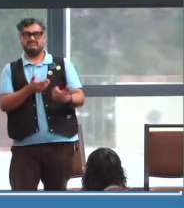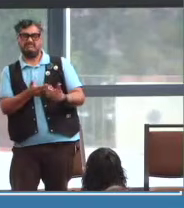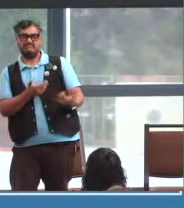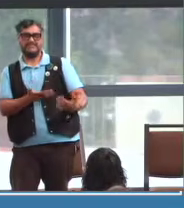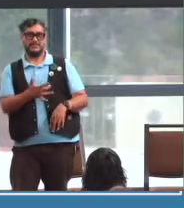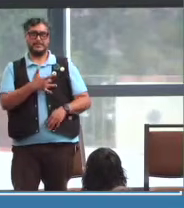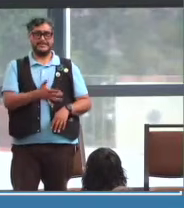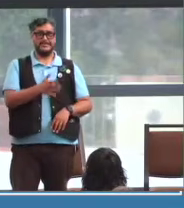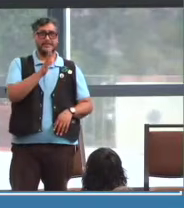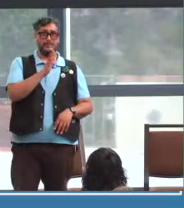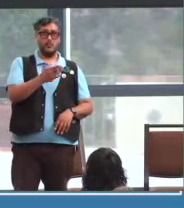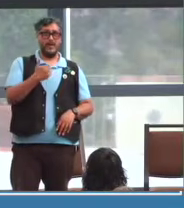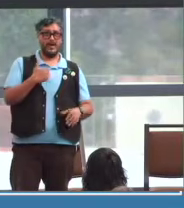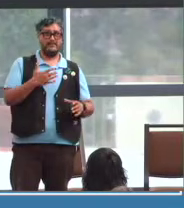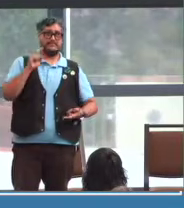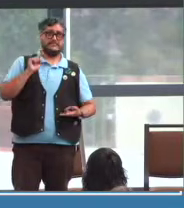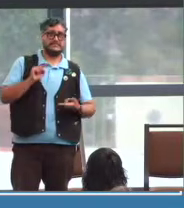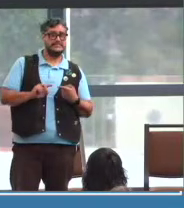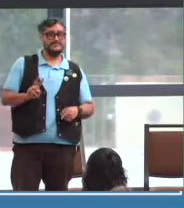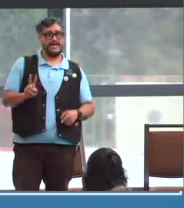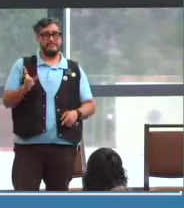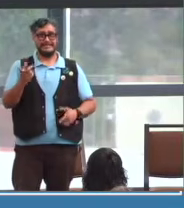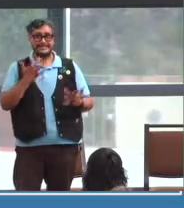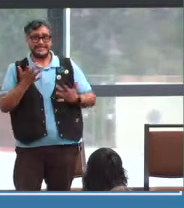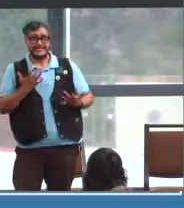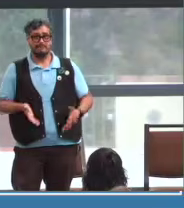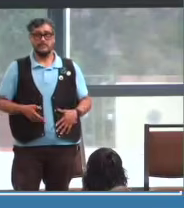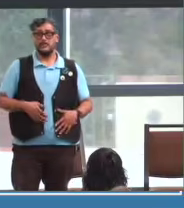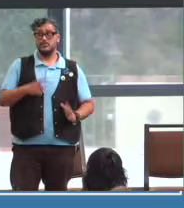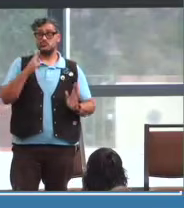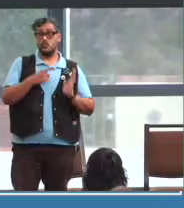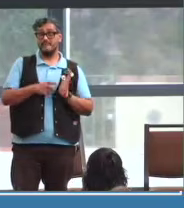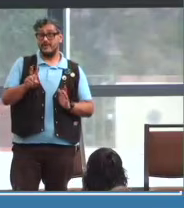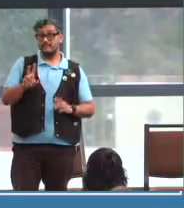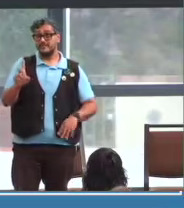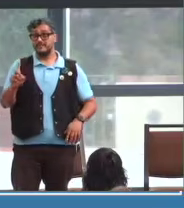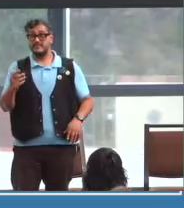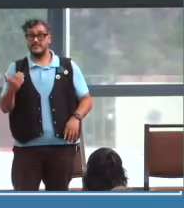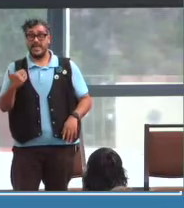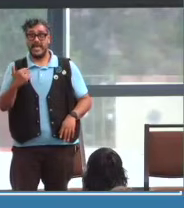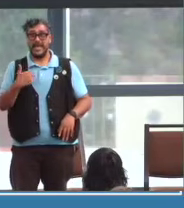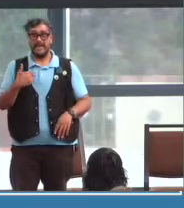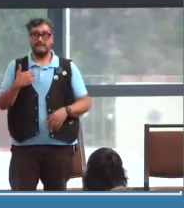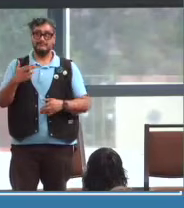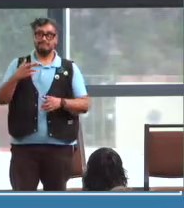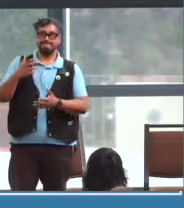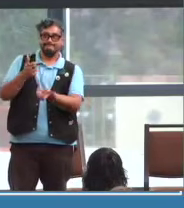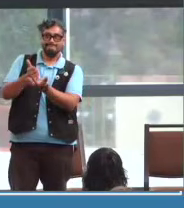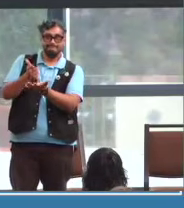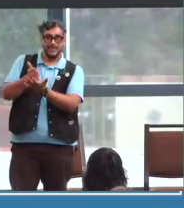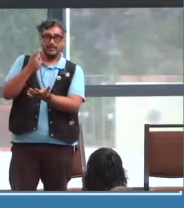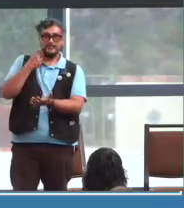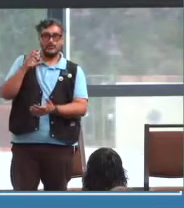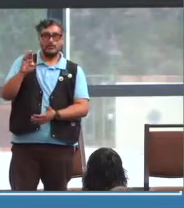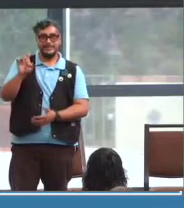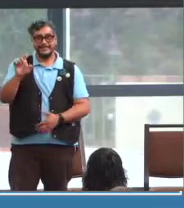more prone to vitamin D deficiency. We've seen that vitamin D might have some roles in B cell regulation and T cell and